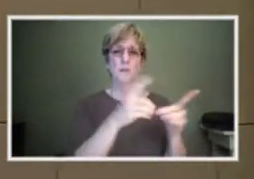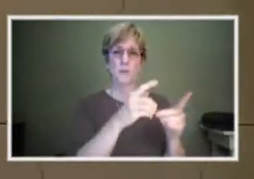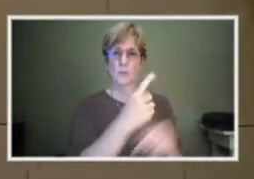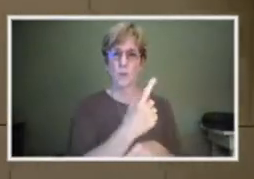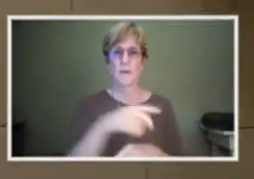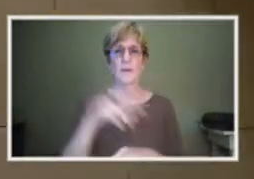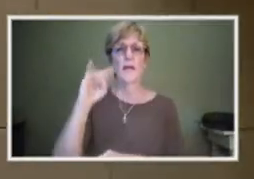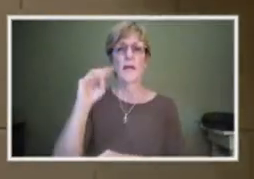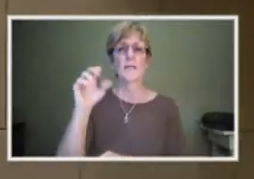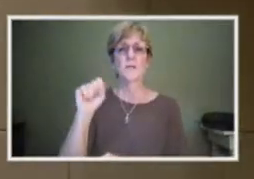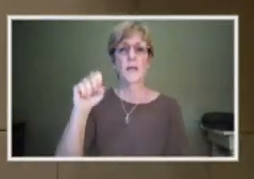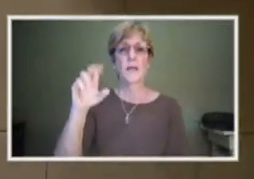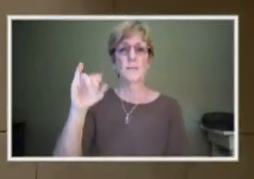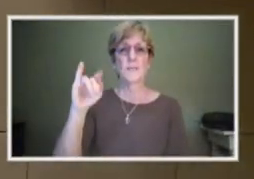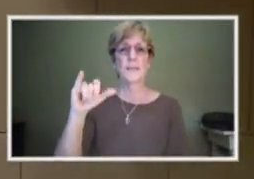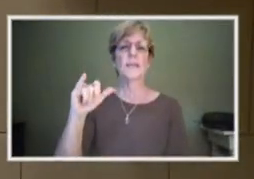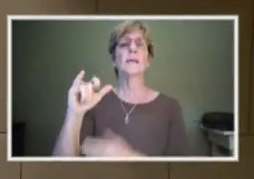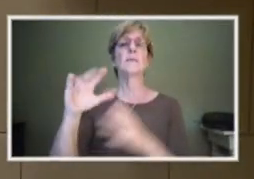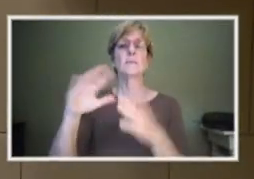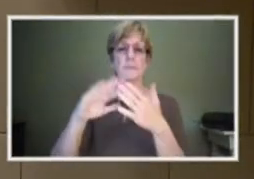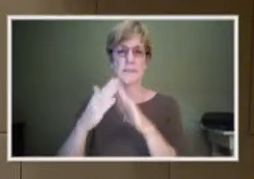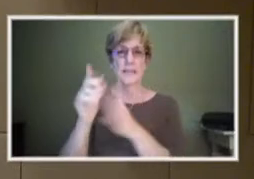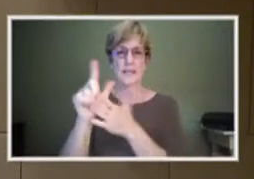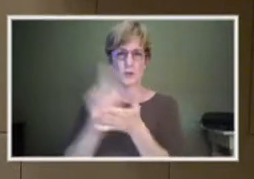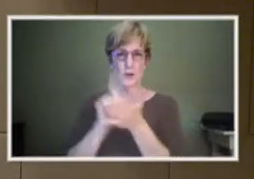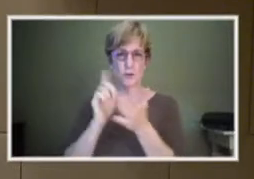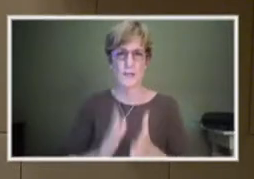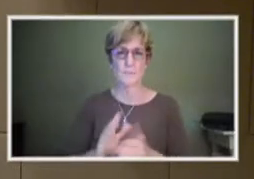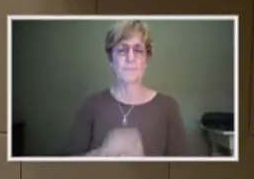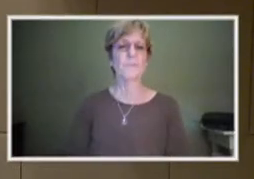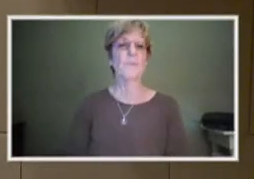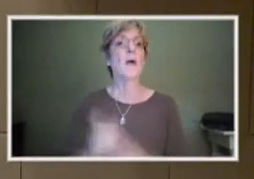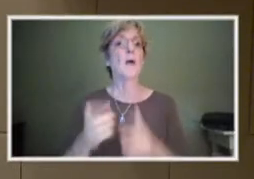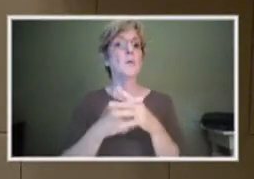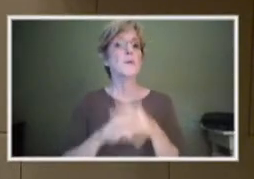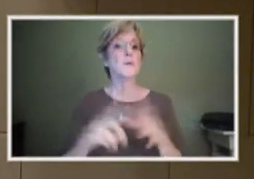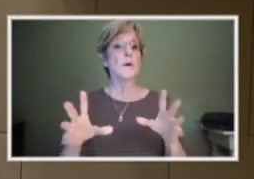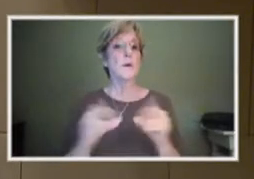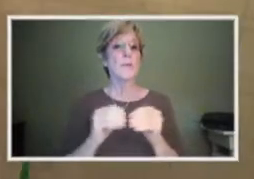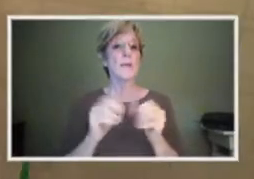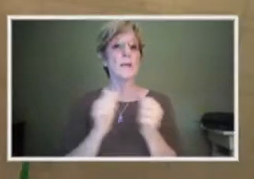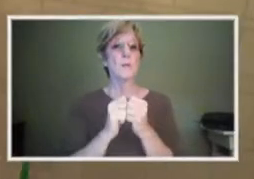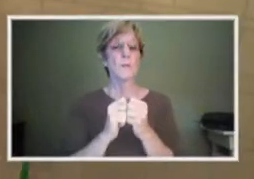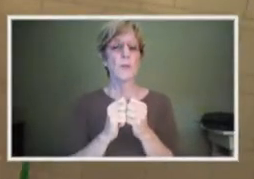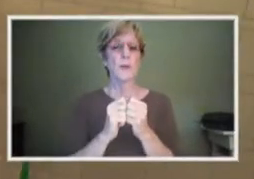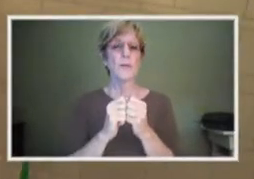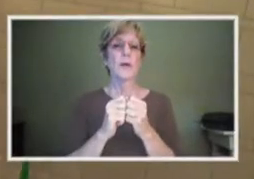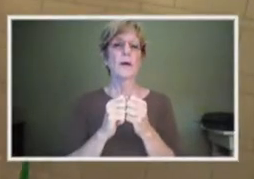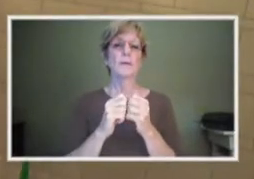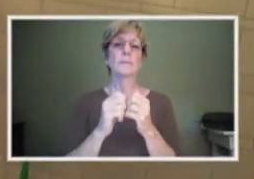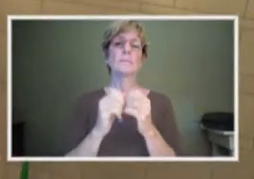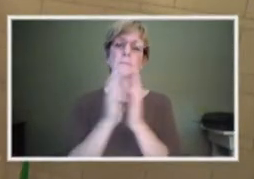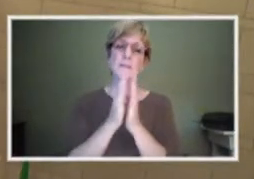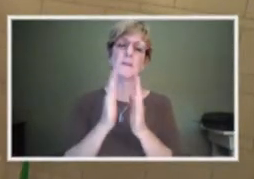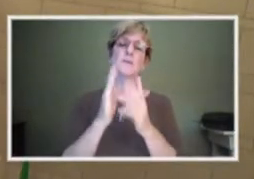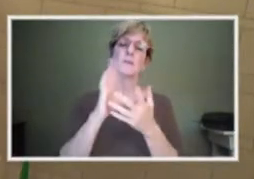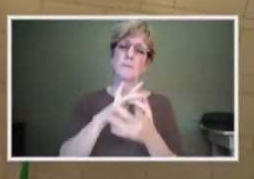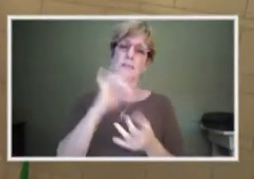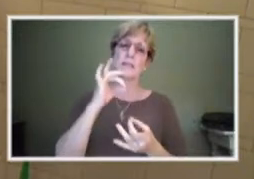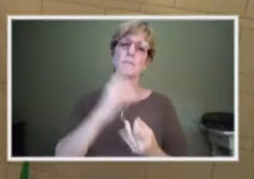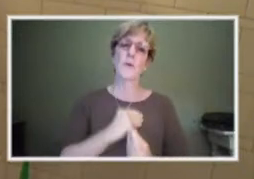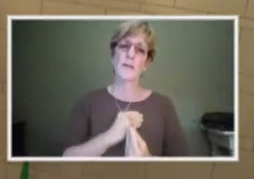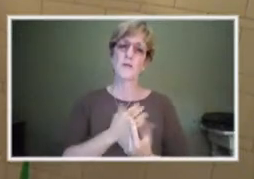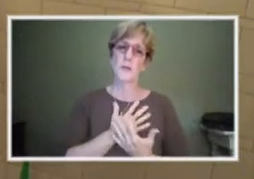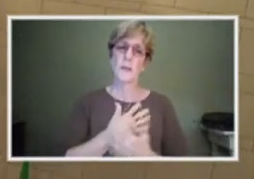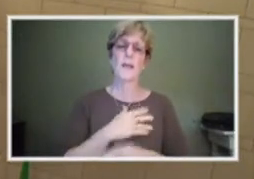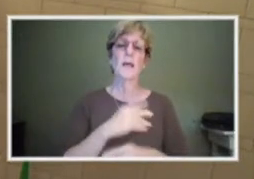James, Deputy City Attorney. All right, thank you. We begin our meeting with an invocation or an expression of inspiration, followed